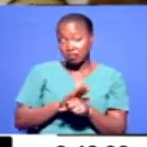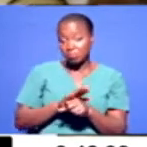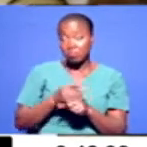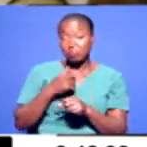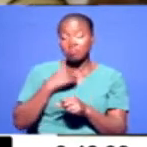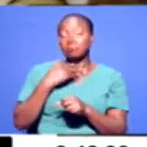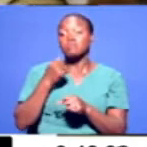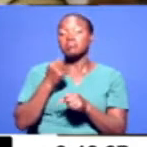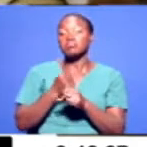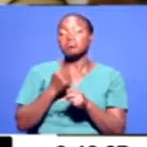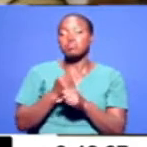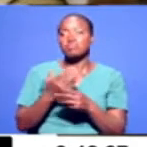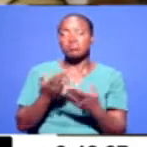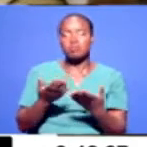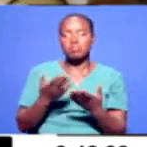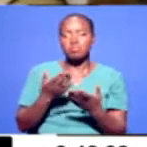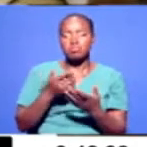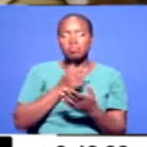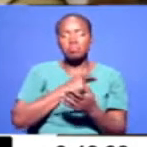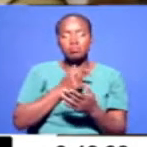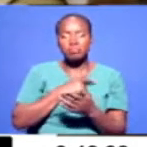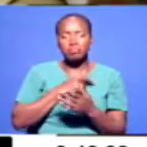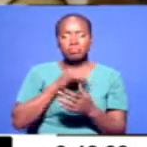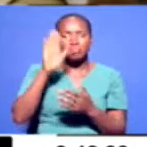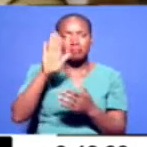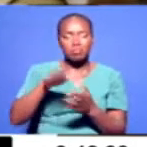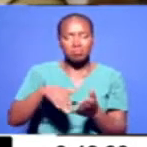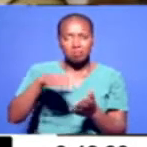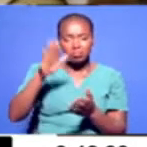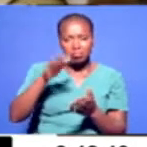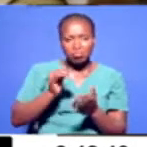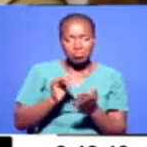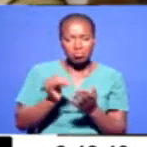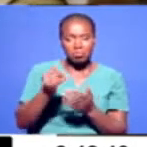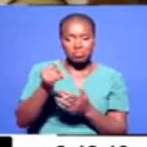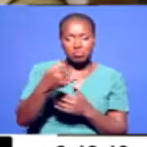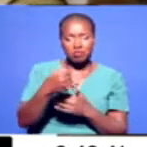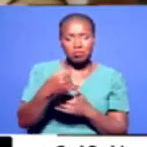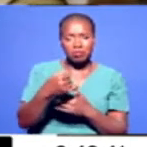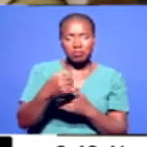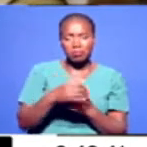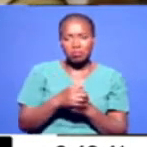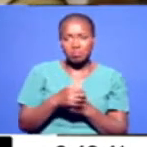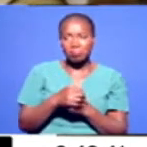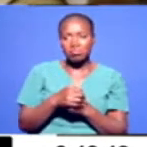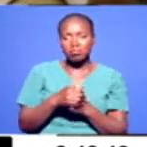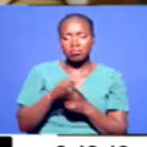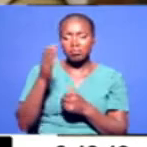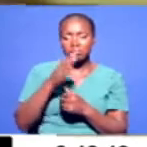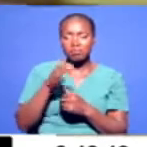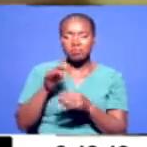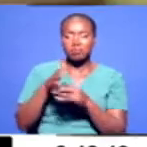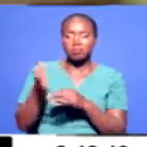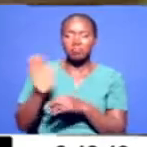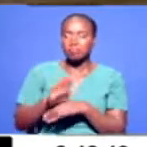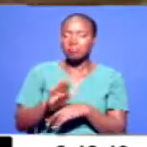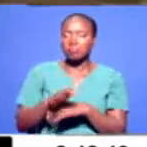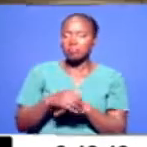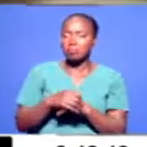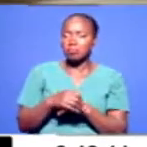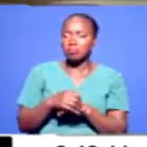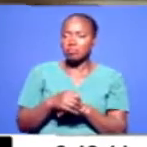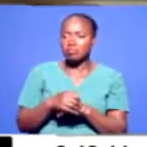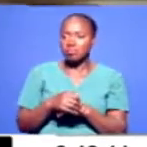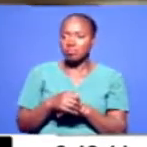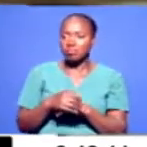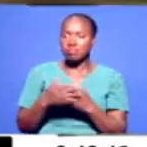do. I liked painting, I liked doing art, and I never went back to it again. Just how